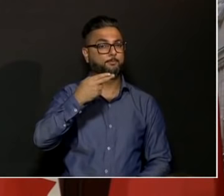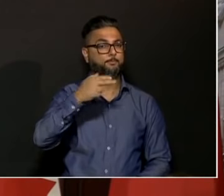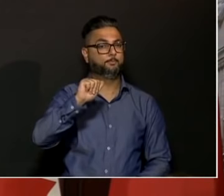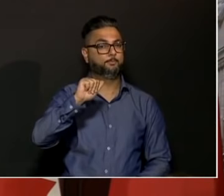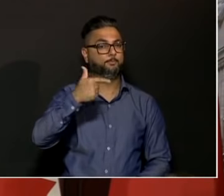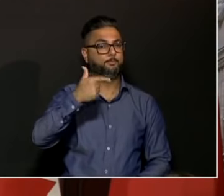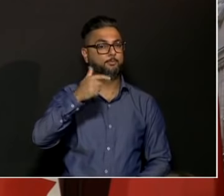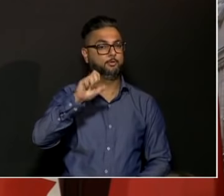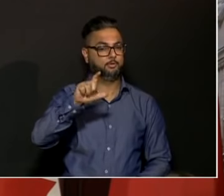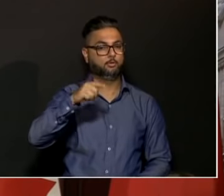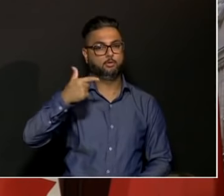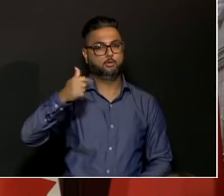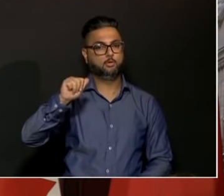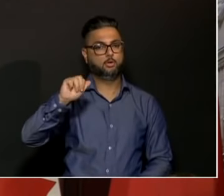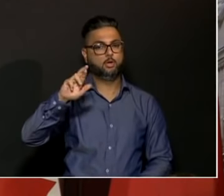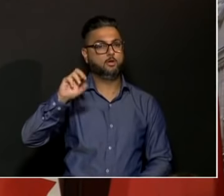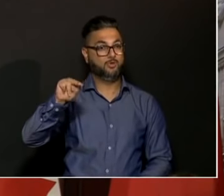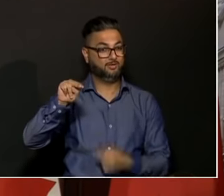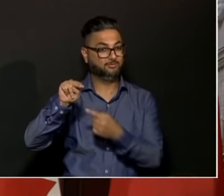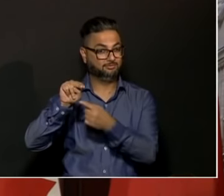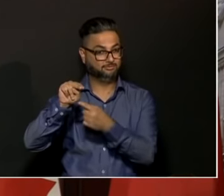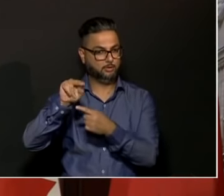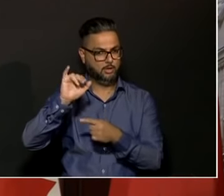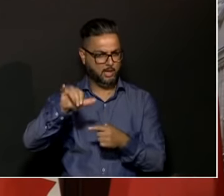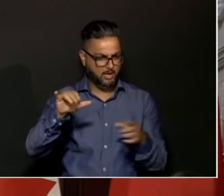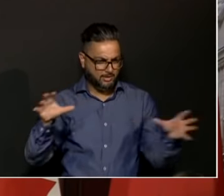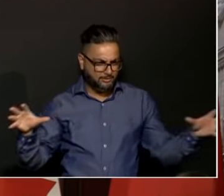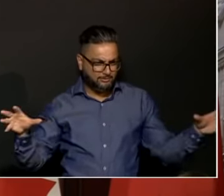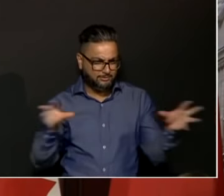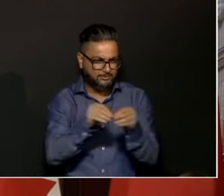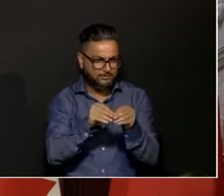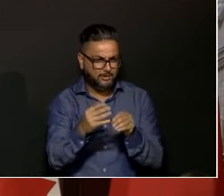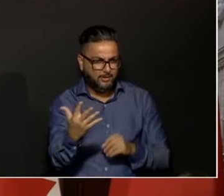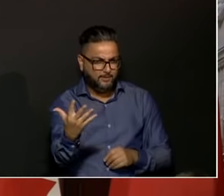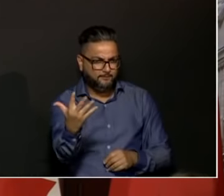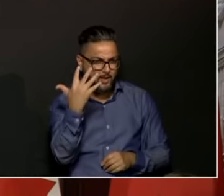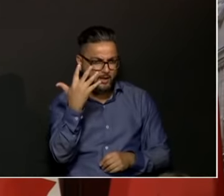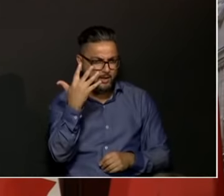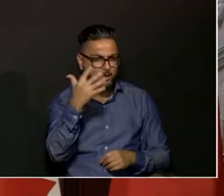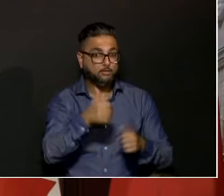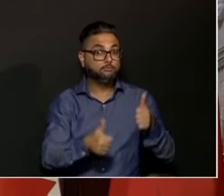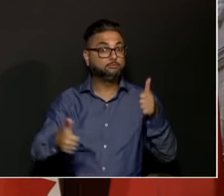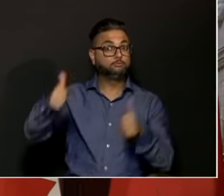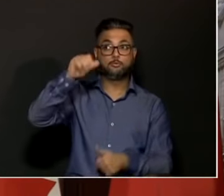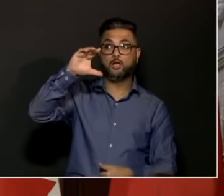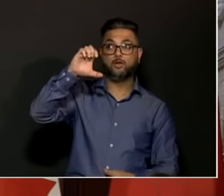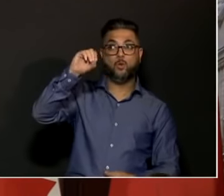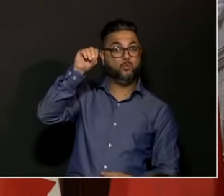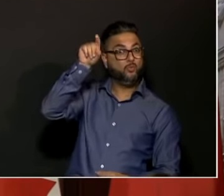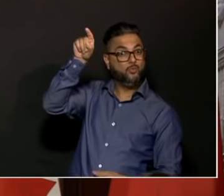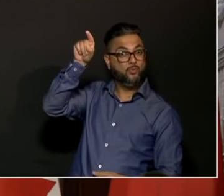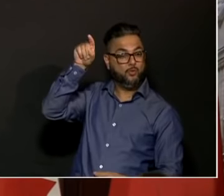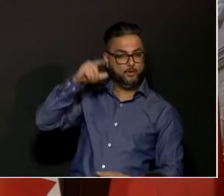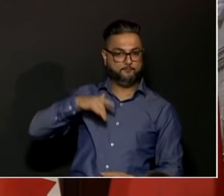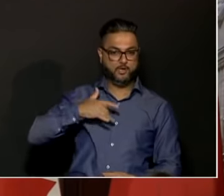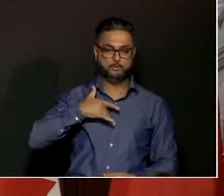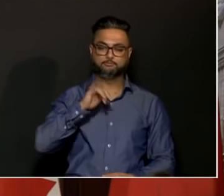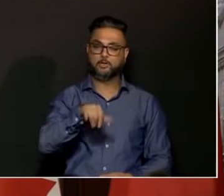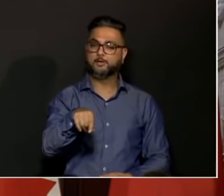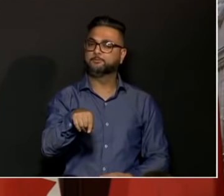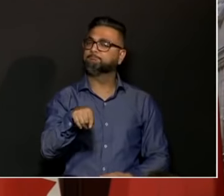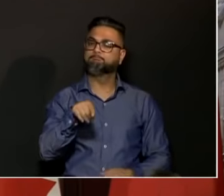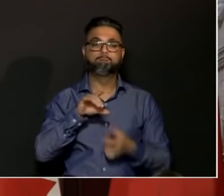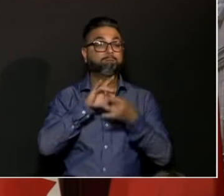in Toronto this year. The CEO of Michael Garron is calling this a systemic issue. What more needs to